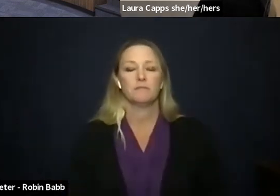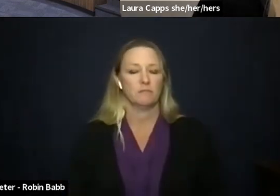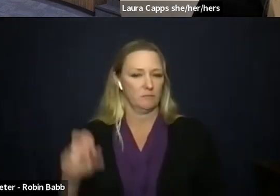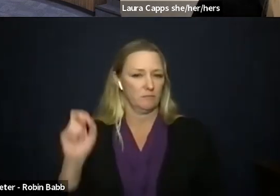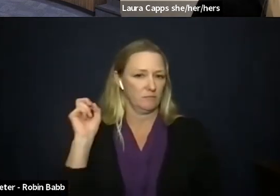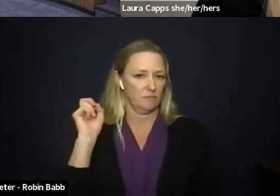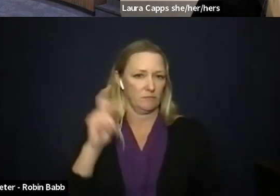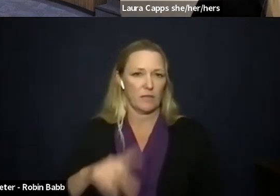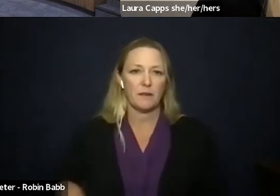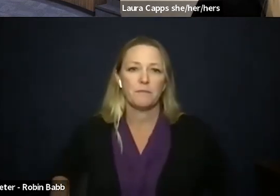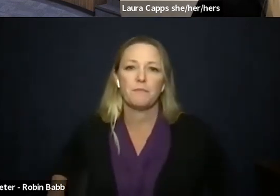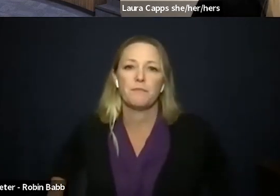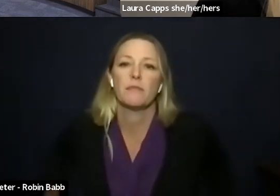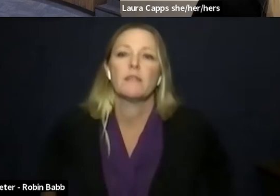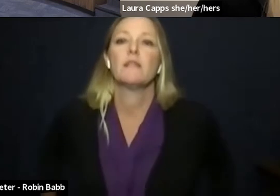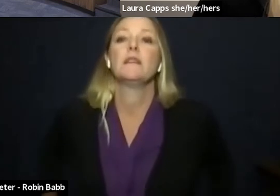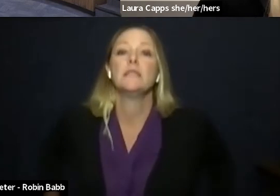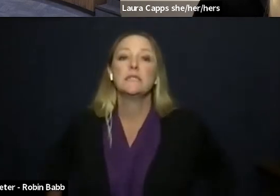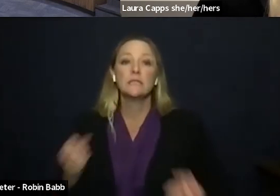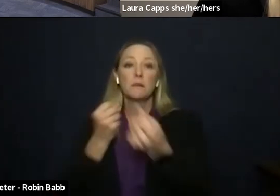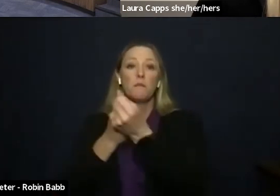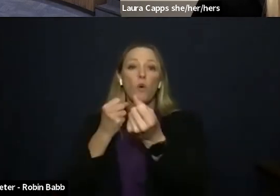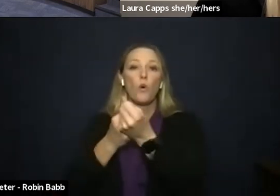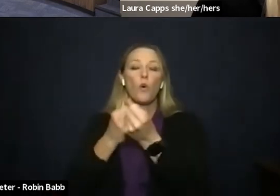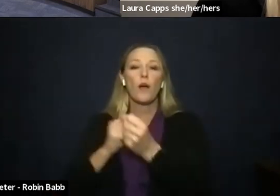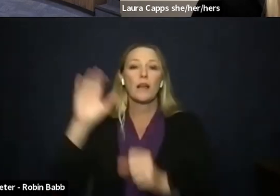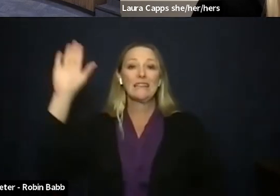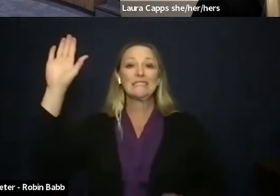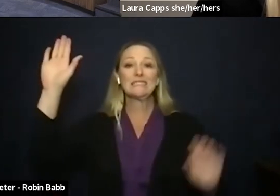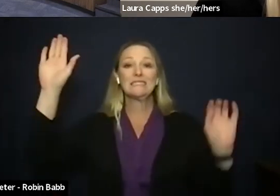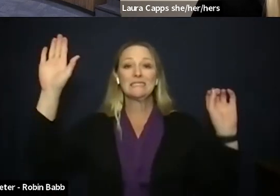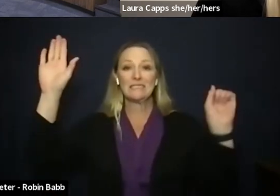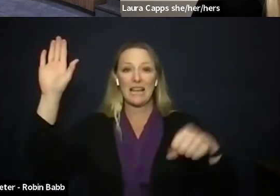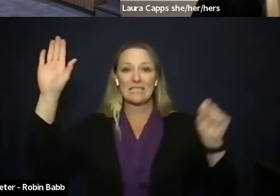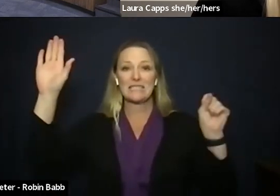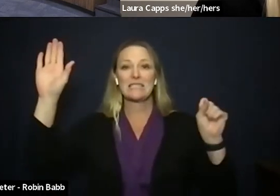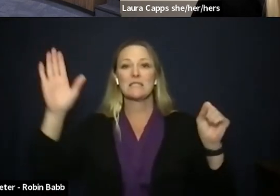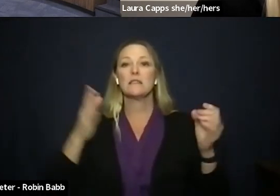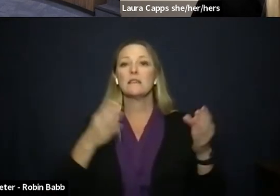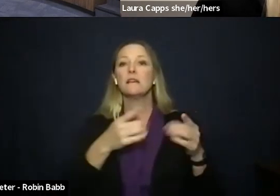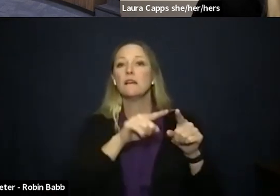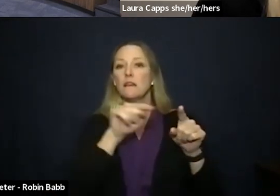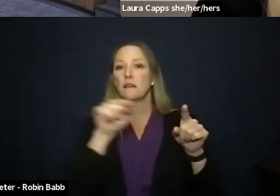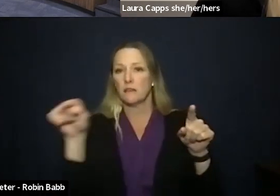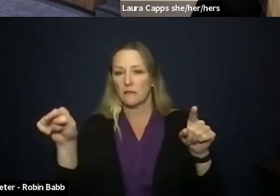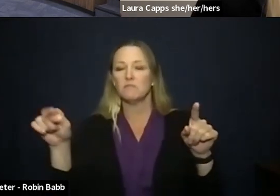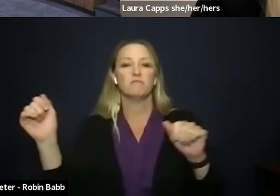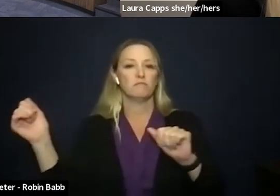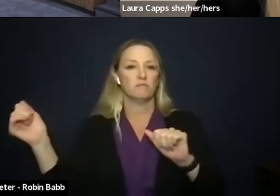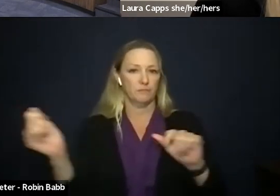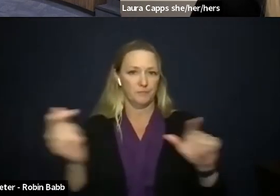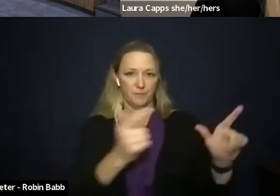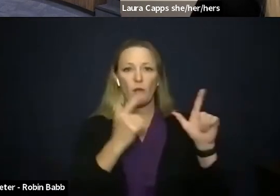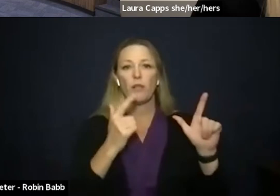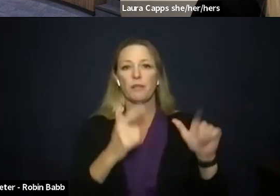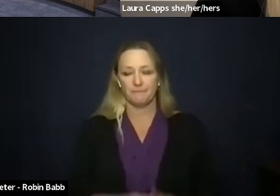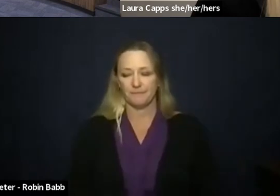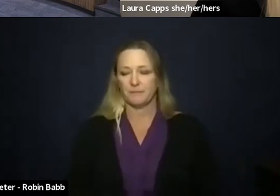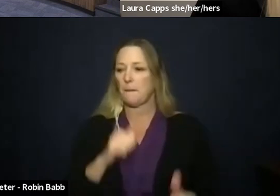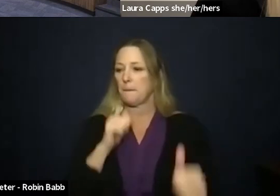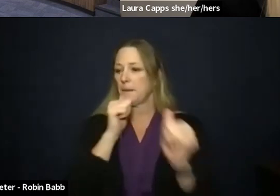um board members all in favor please signify by raising your hand and saying aye aye okay motion passes